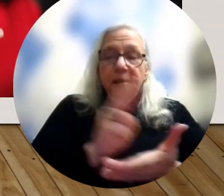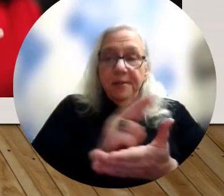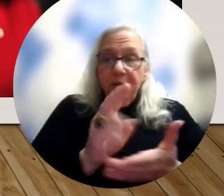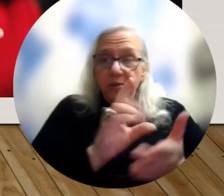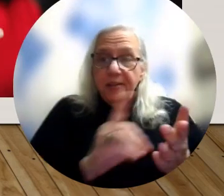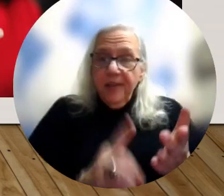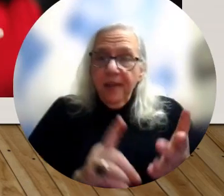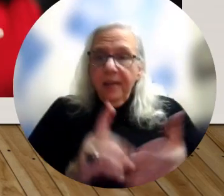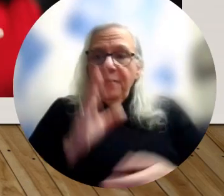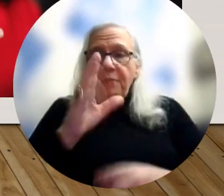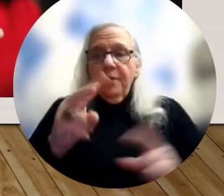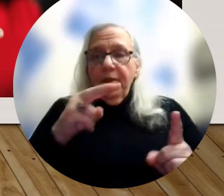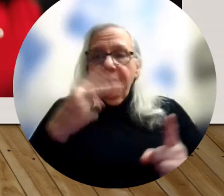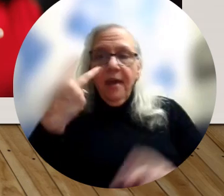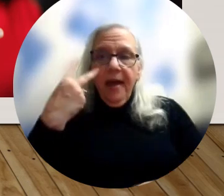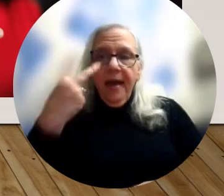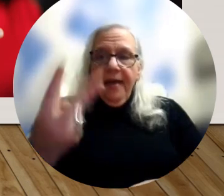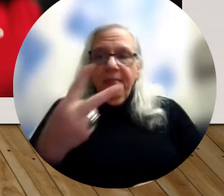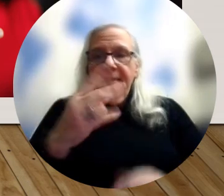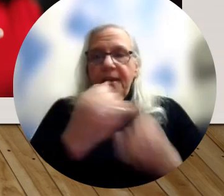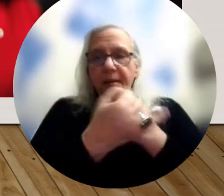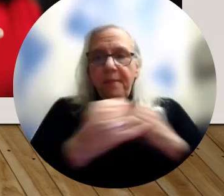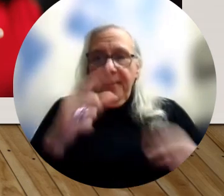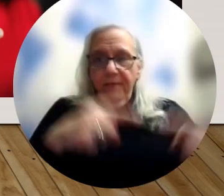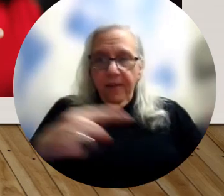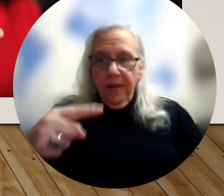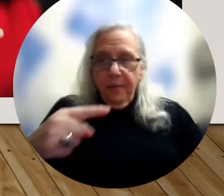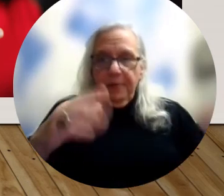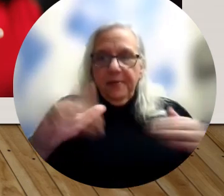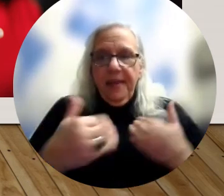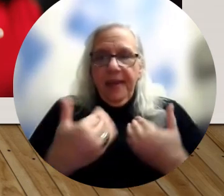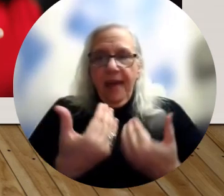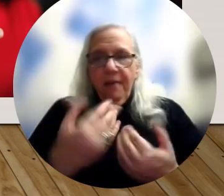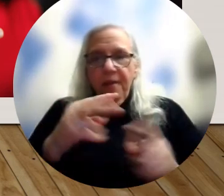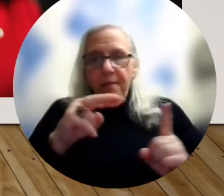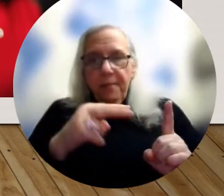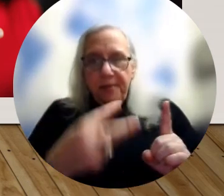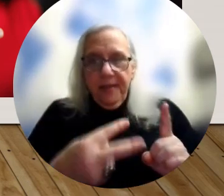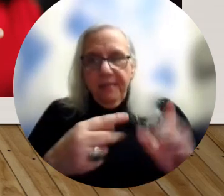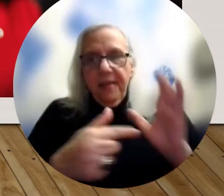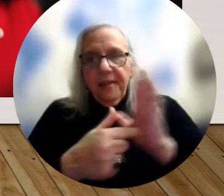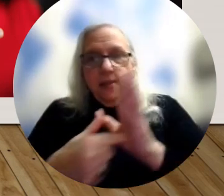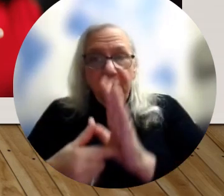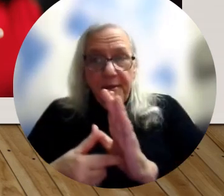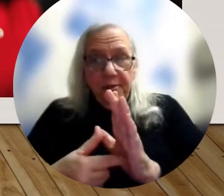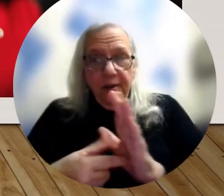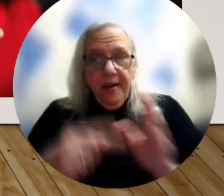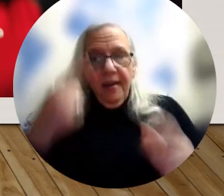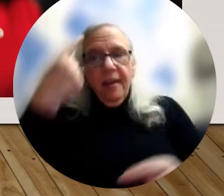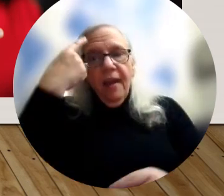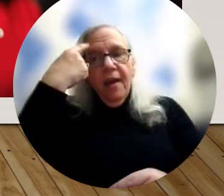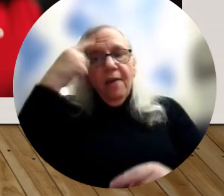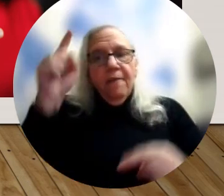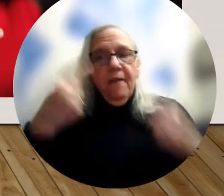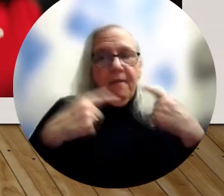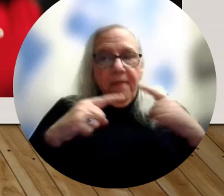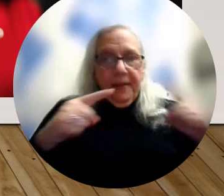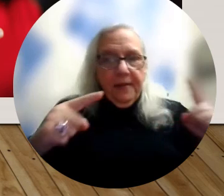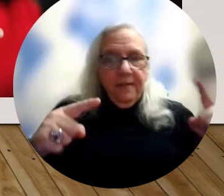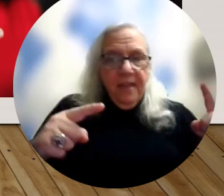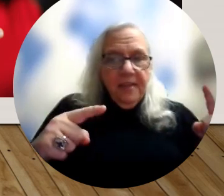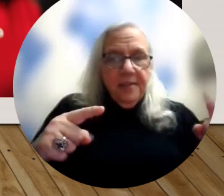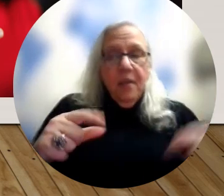This research design will look at the independent variables and how they are perceived and demonstrated